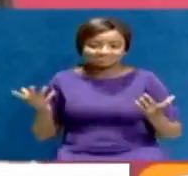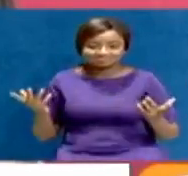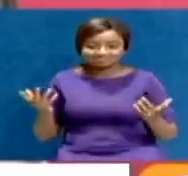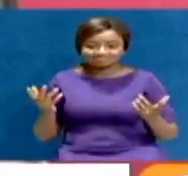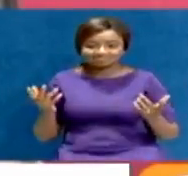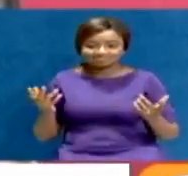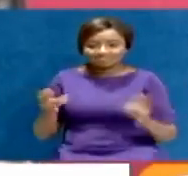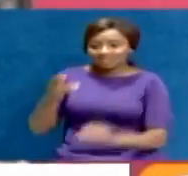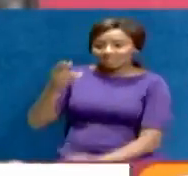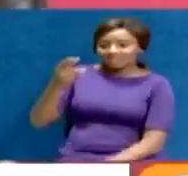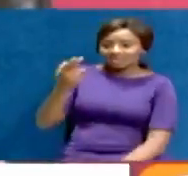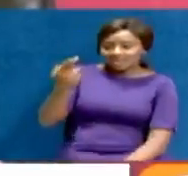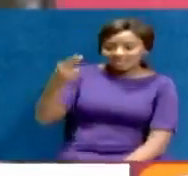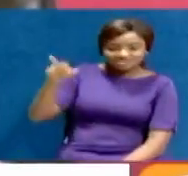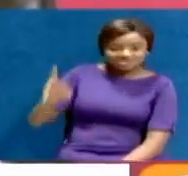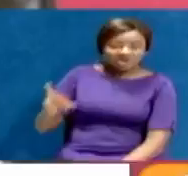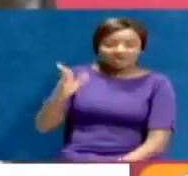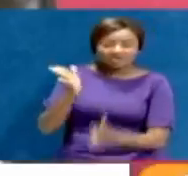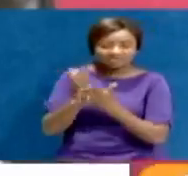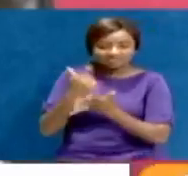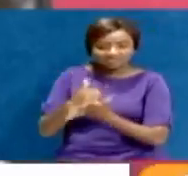payroll for the HR department,